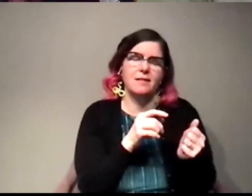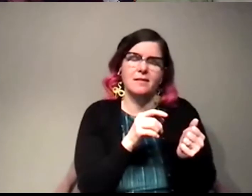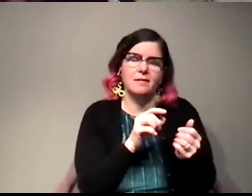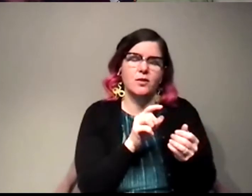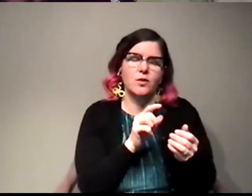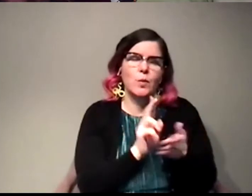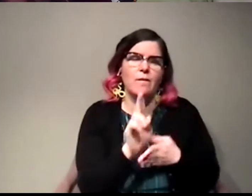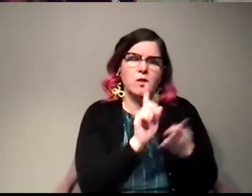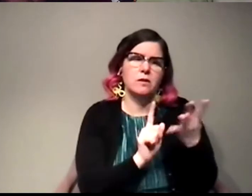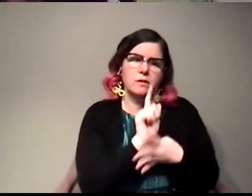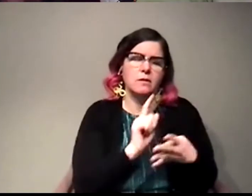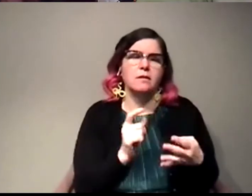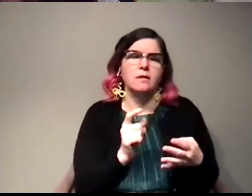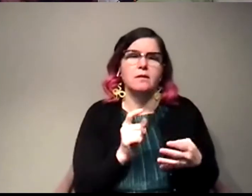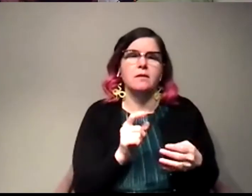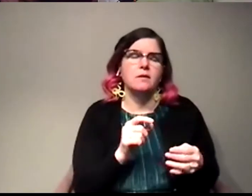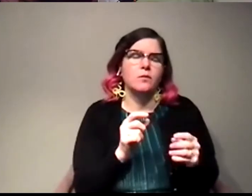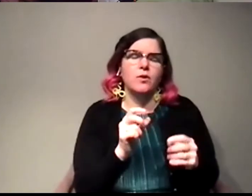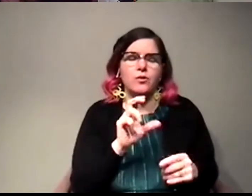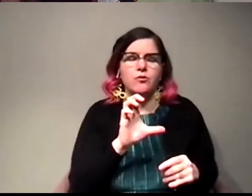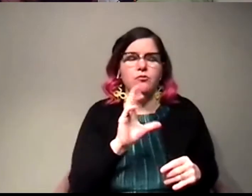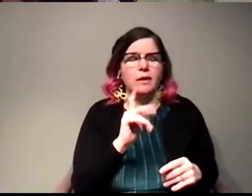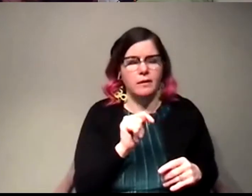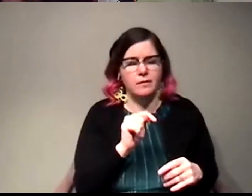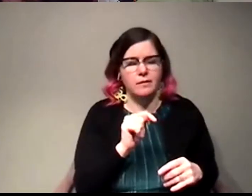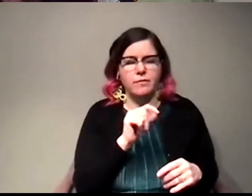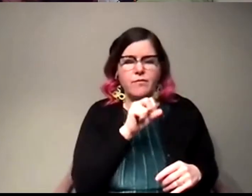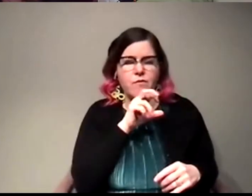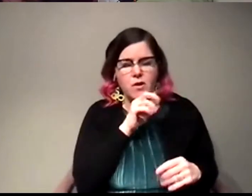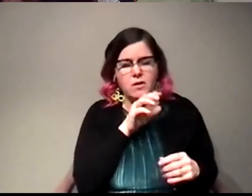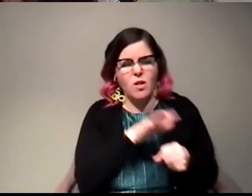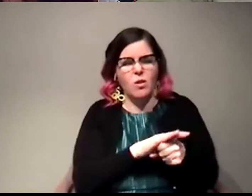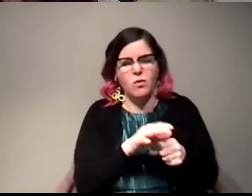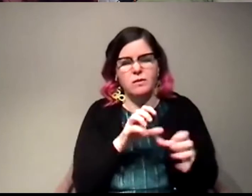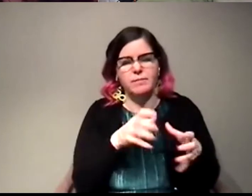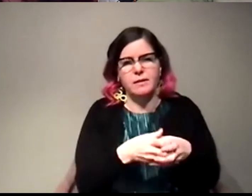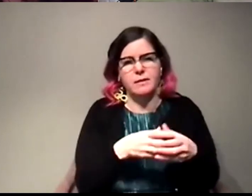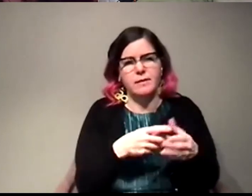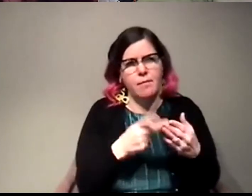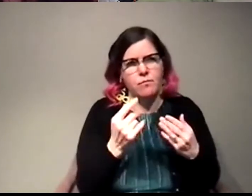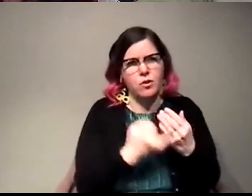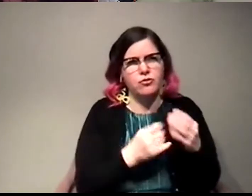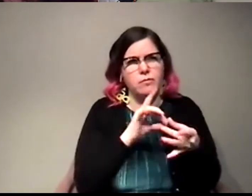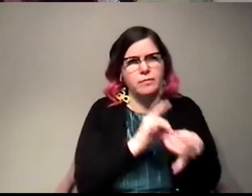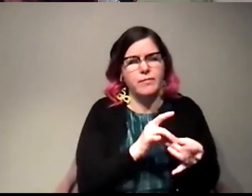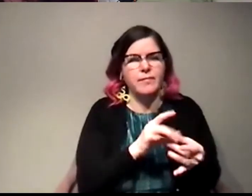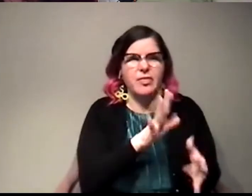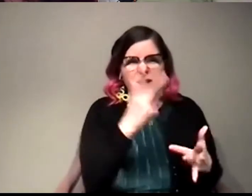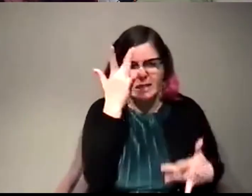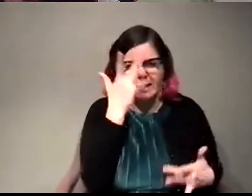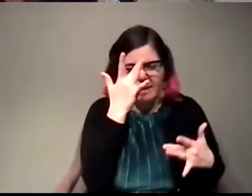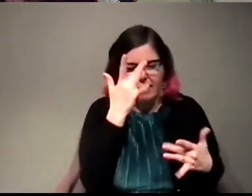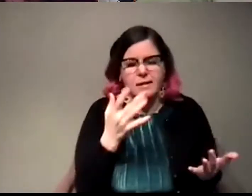a project with cricket frogs. So Acris crepitans, which is a local species, and the project was related to amphibian disease. So we were studying